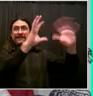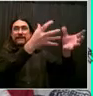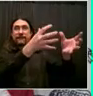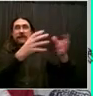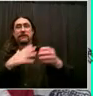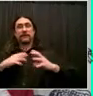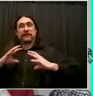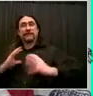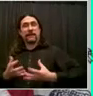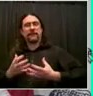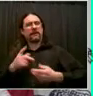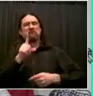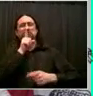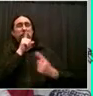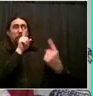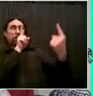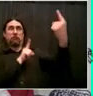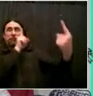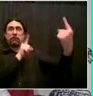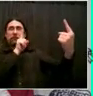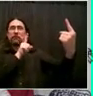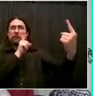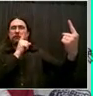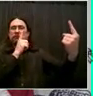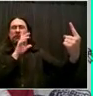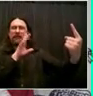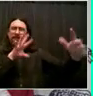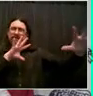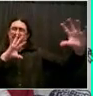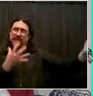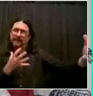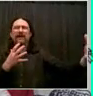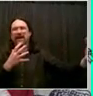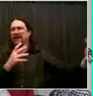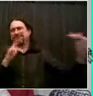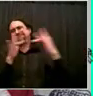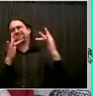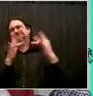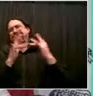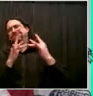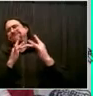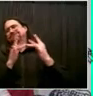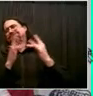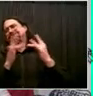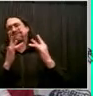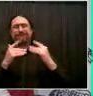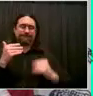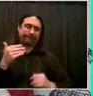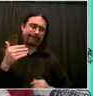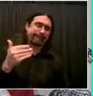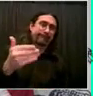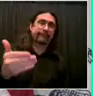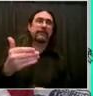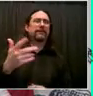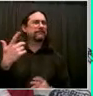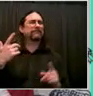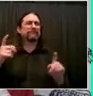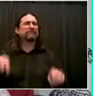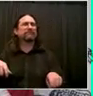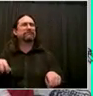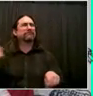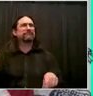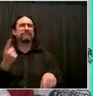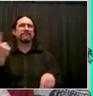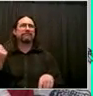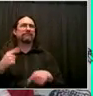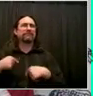keep moving forward. But that said, what's happening in Albany is making it harder to get things done. And that's why I think